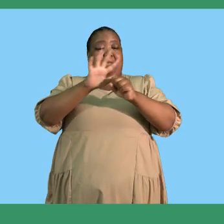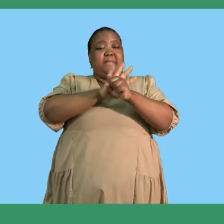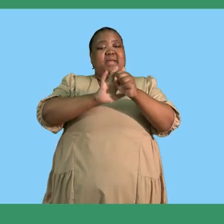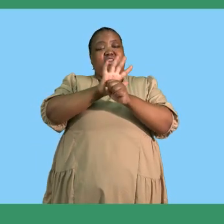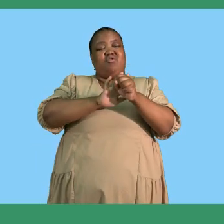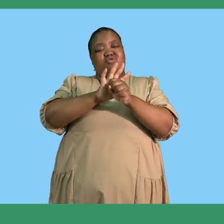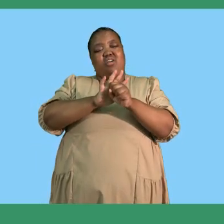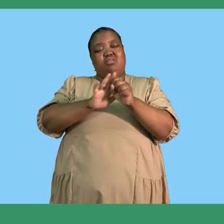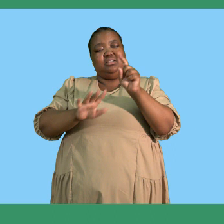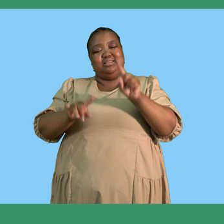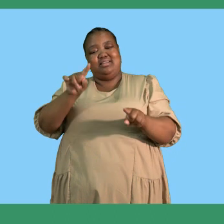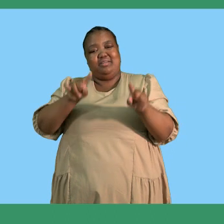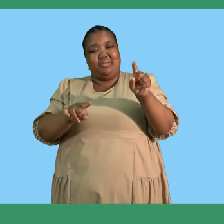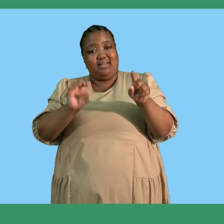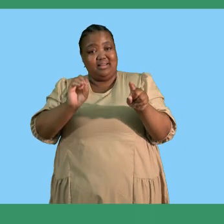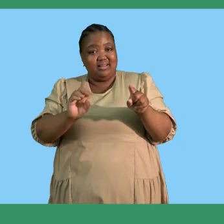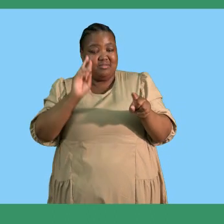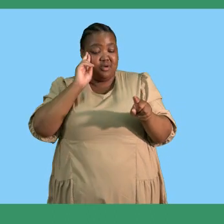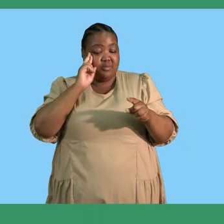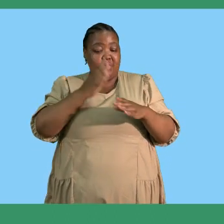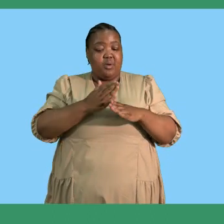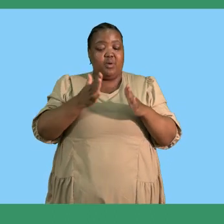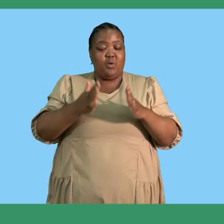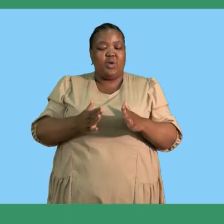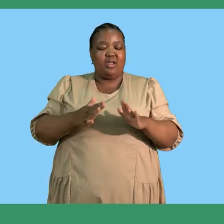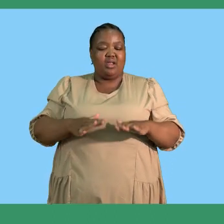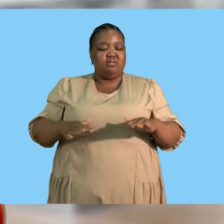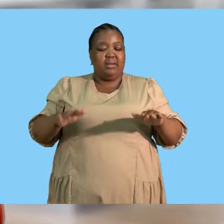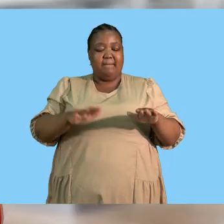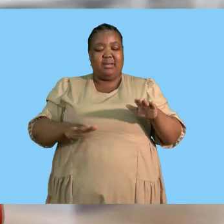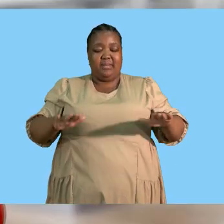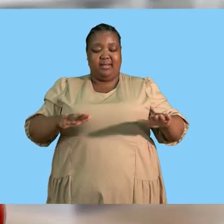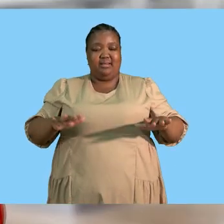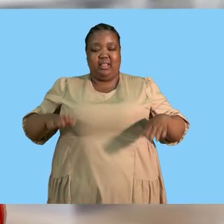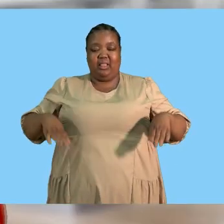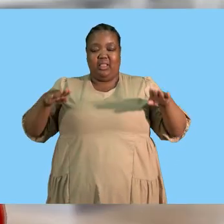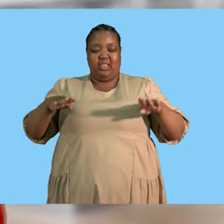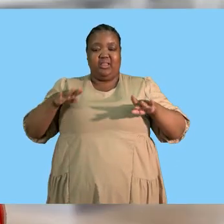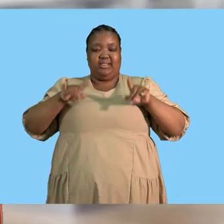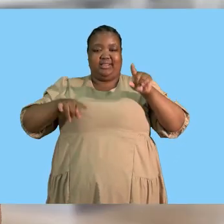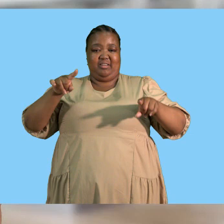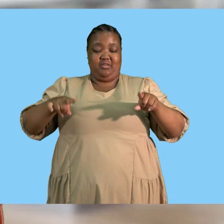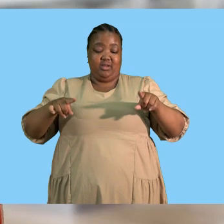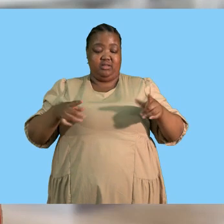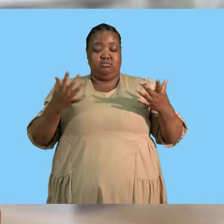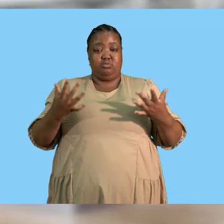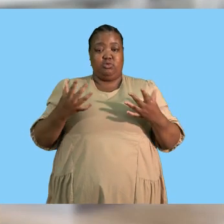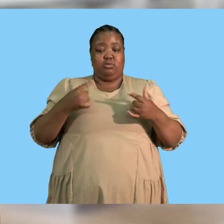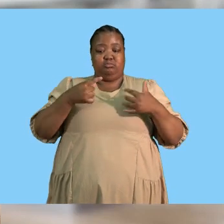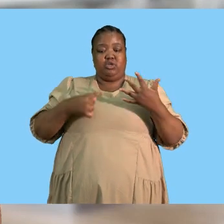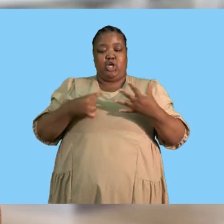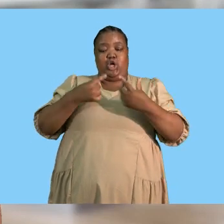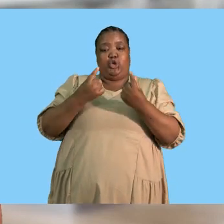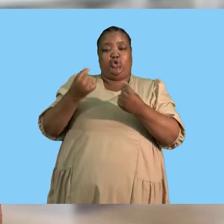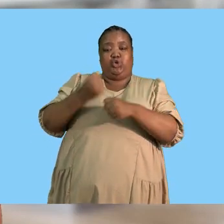in backgrounds. Now, remember that employees are coming from different places and they do things differently. As a result,